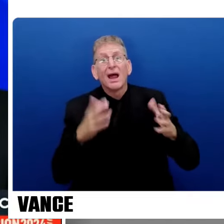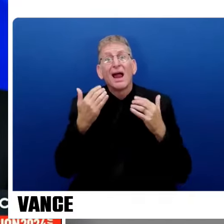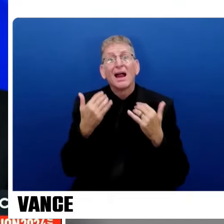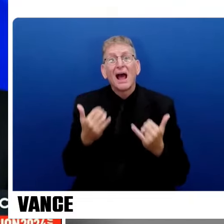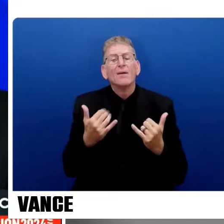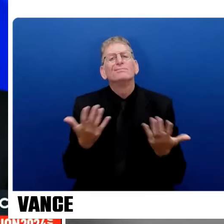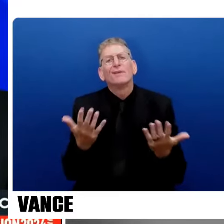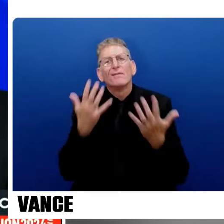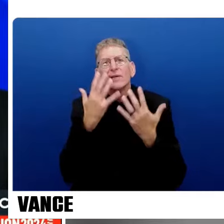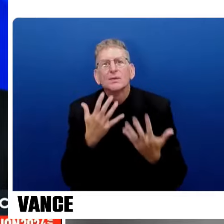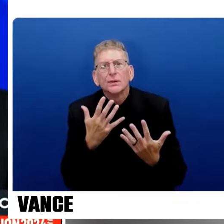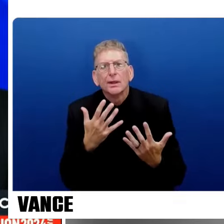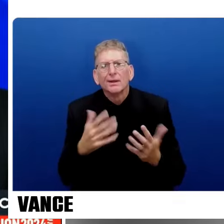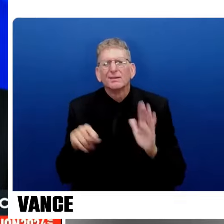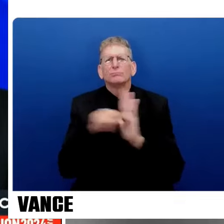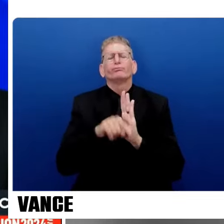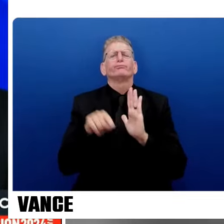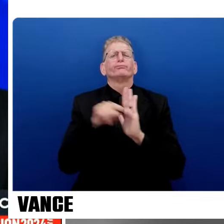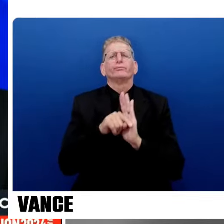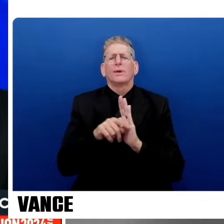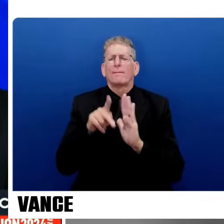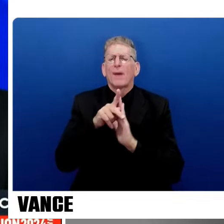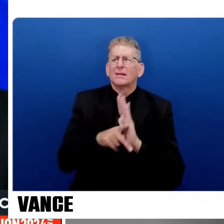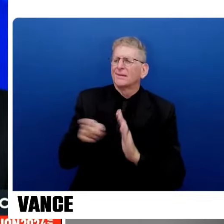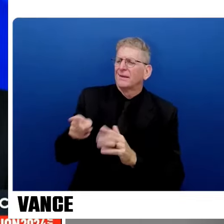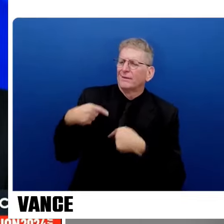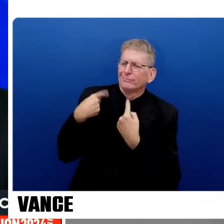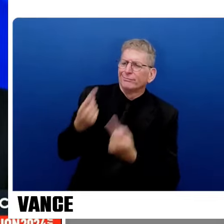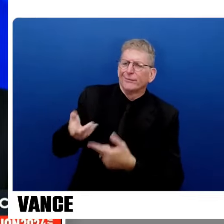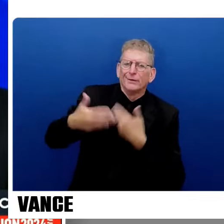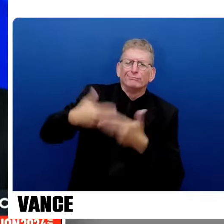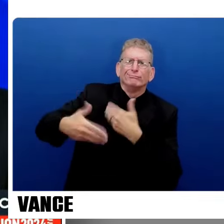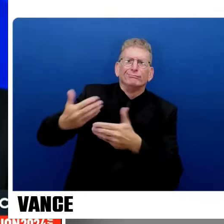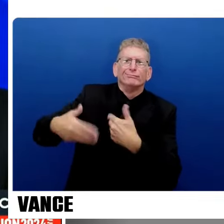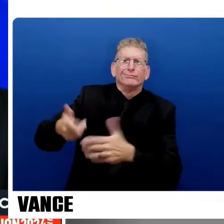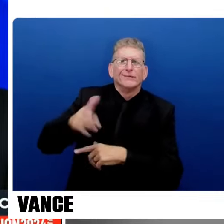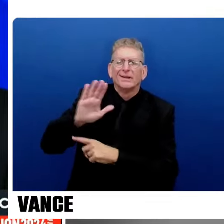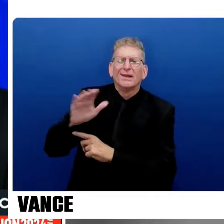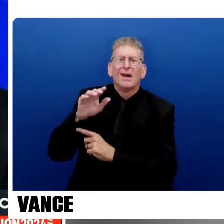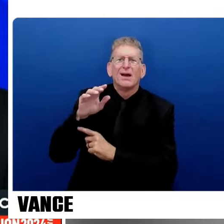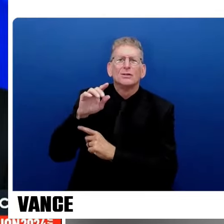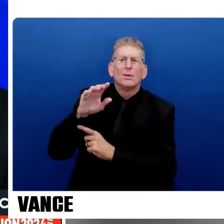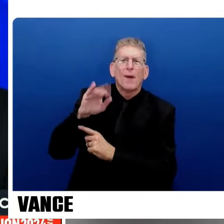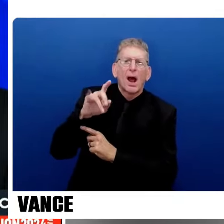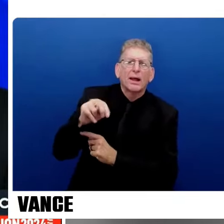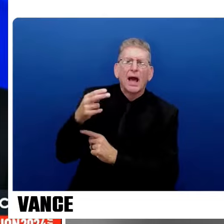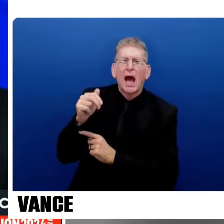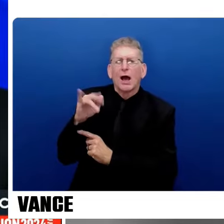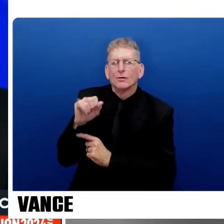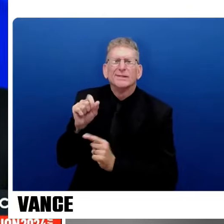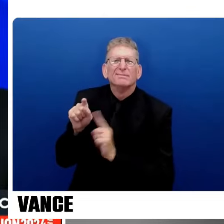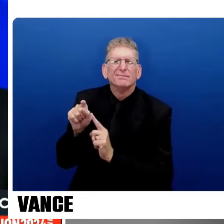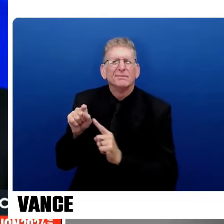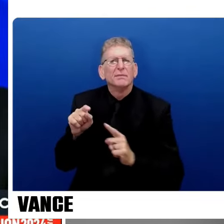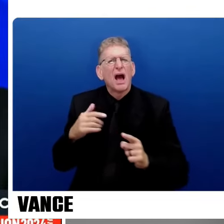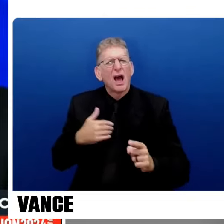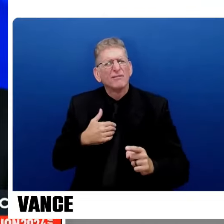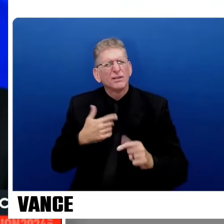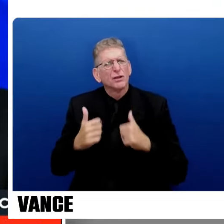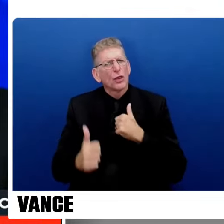Harris-Biden administration. I believe that we actually do have a threat to democracy in this country, but unfortunately, it's not the threat to democracy that